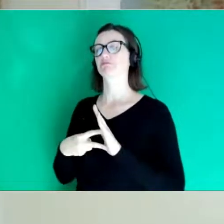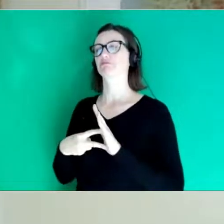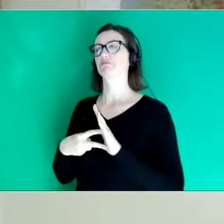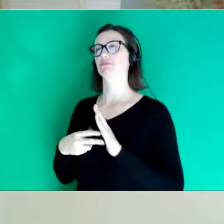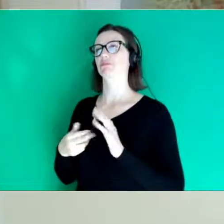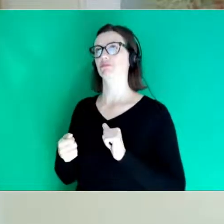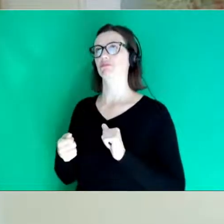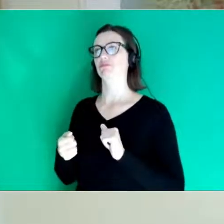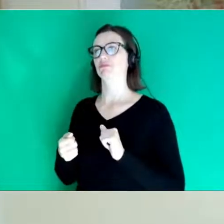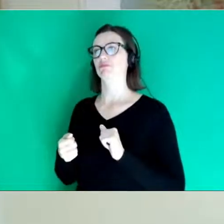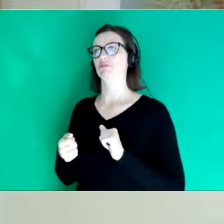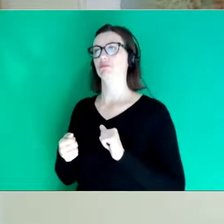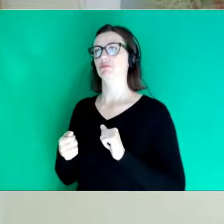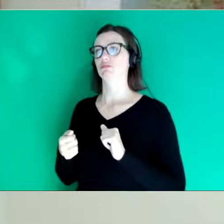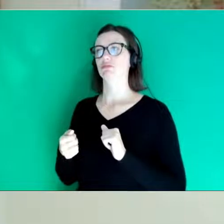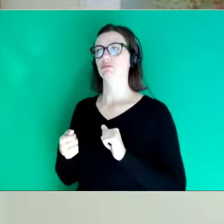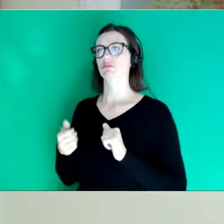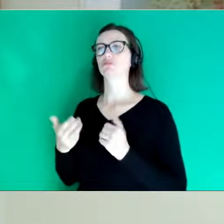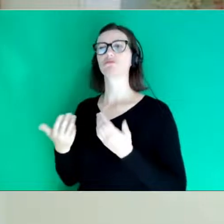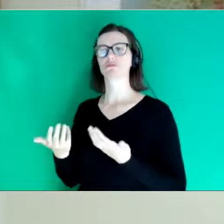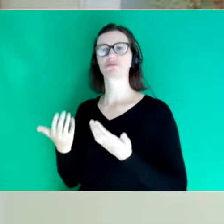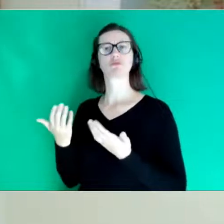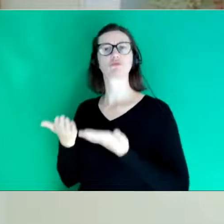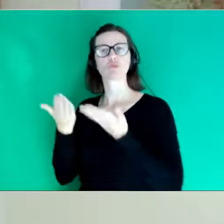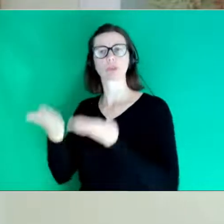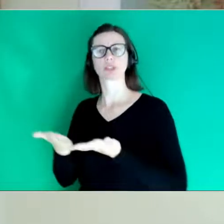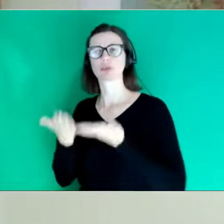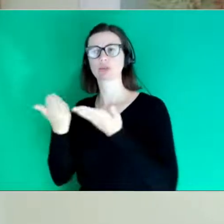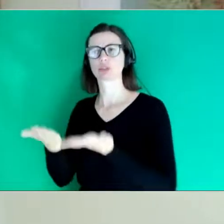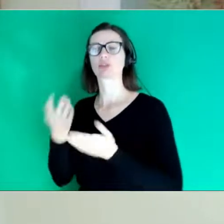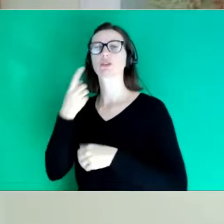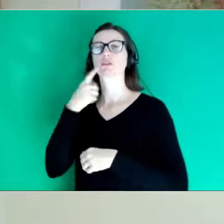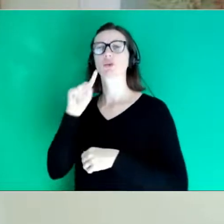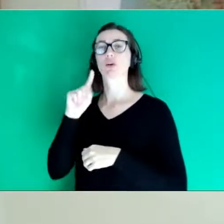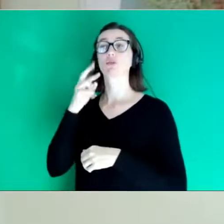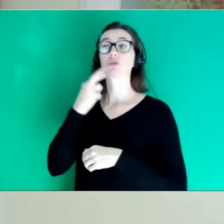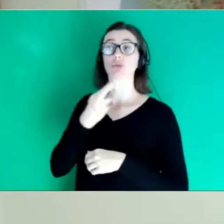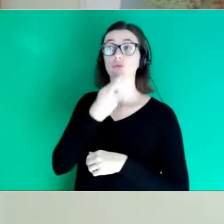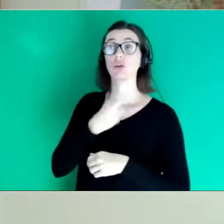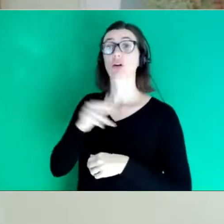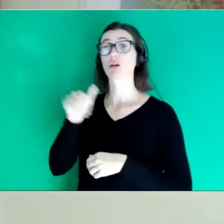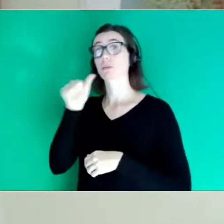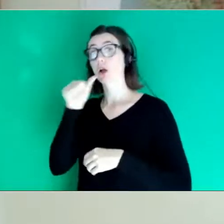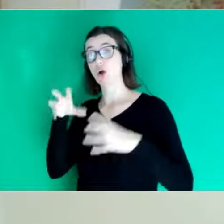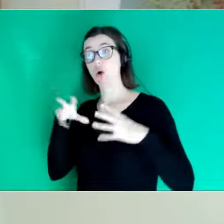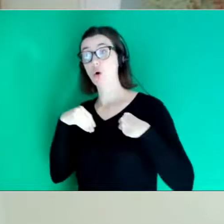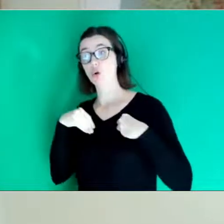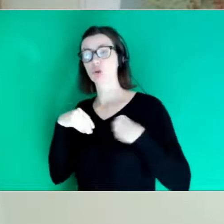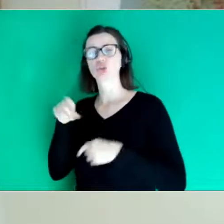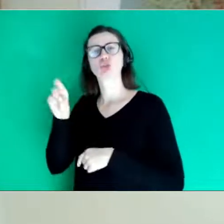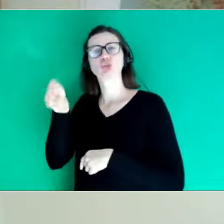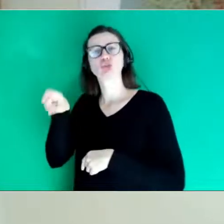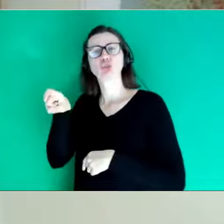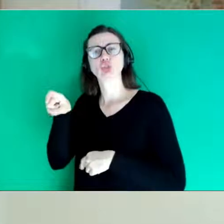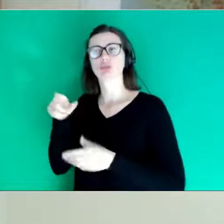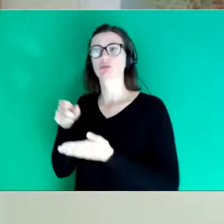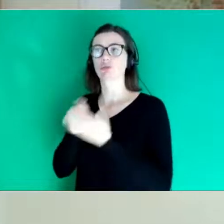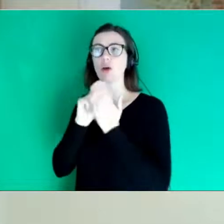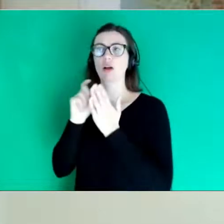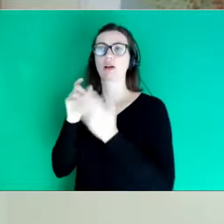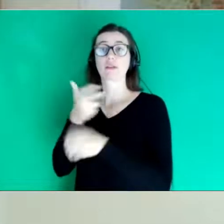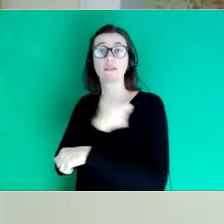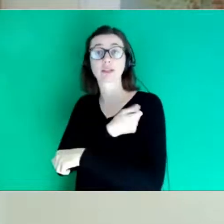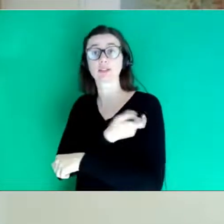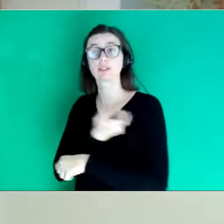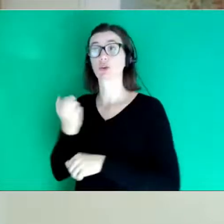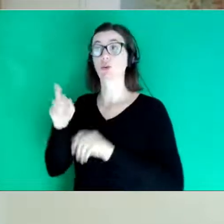issued recommendations for how restaurant and bar owners ought to require vaccination or testing